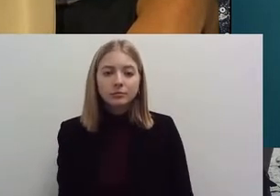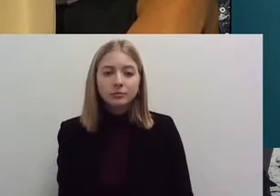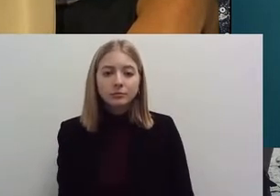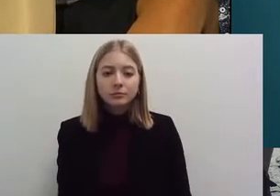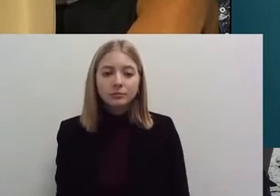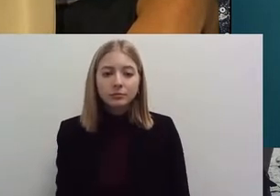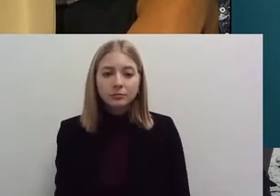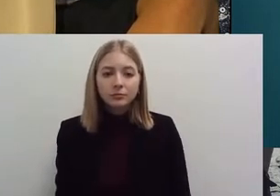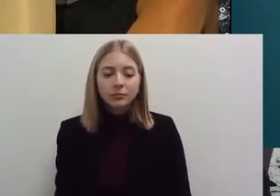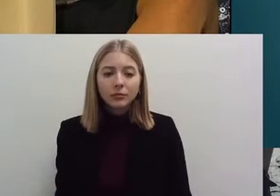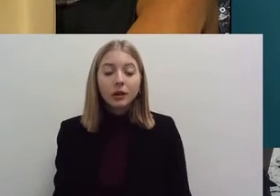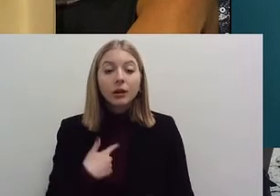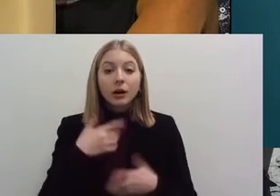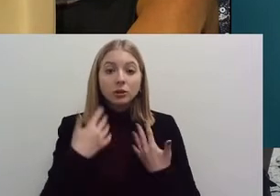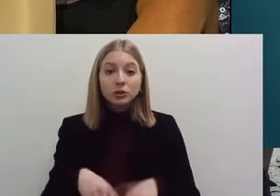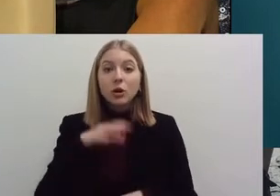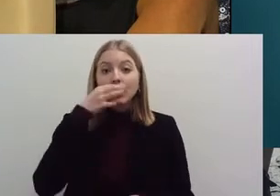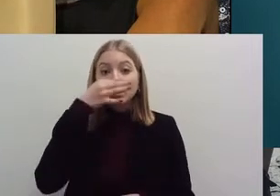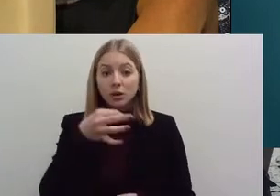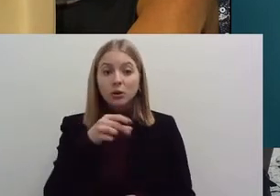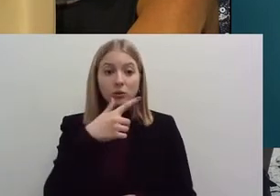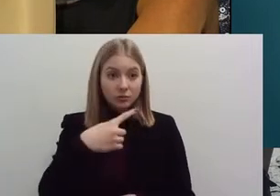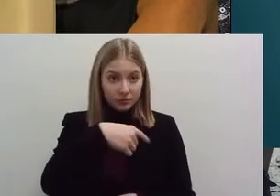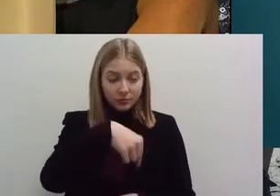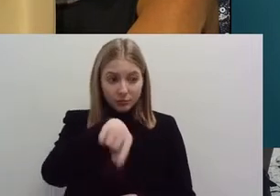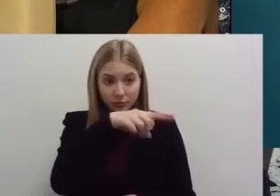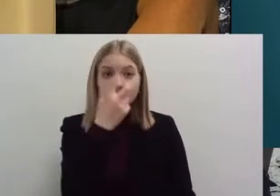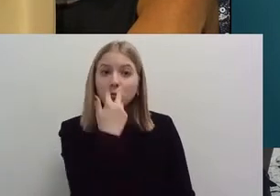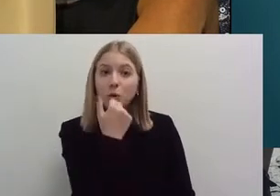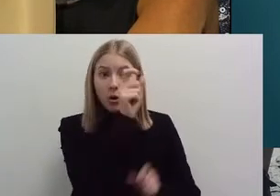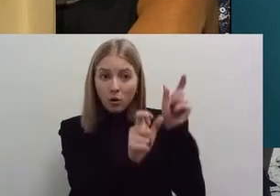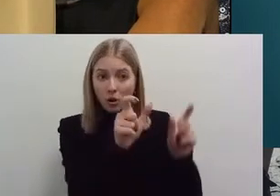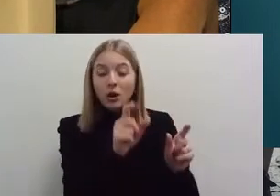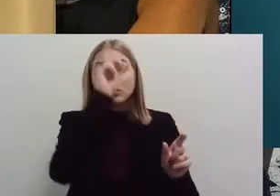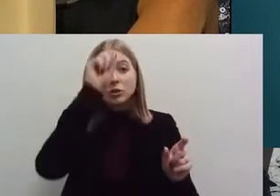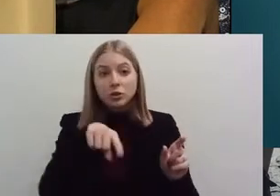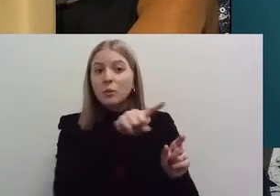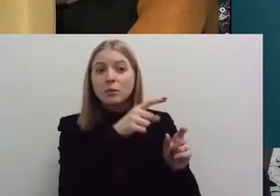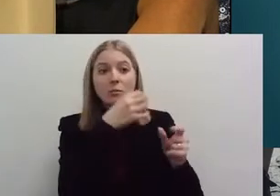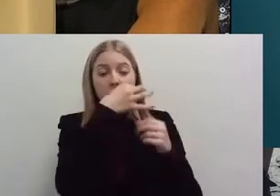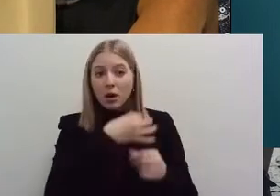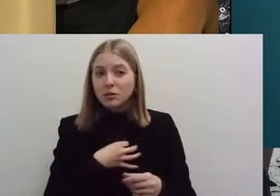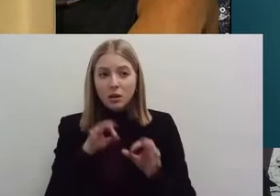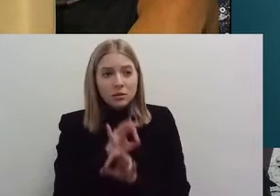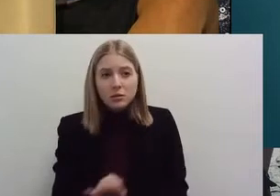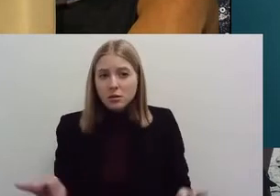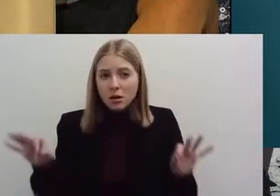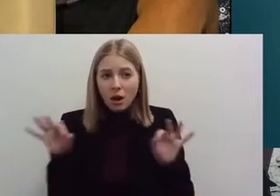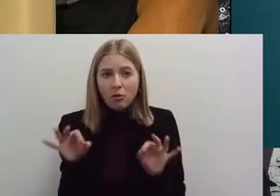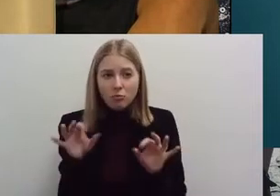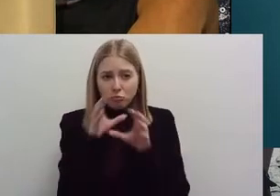together we can do this. And that's why here the main role is for the teenage support person. He very